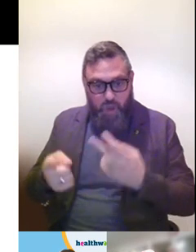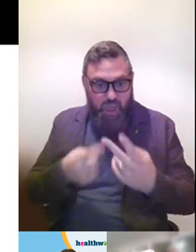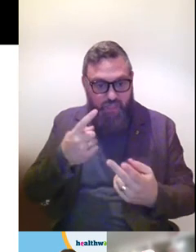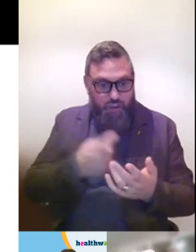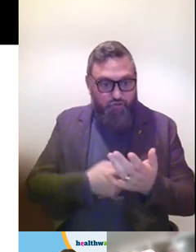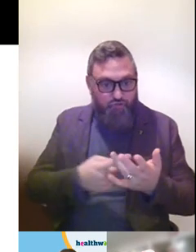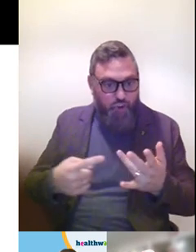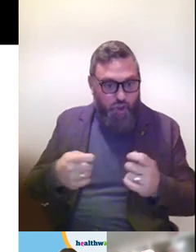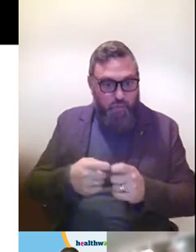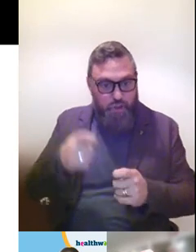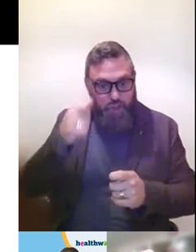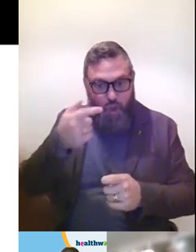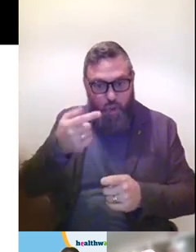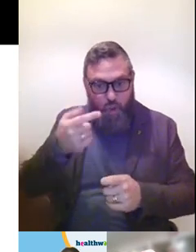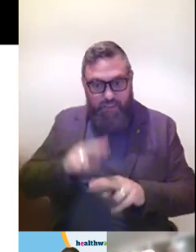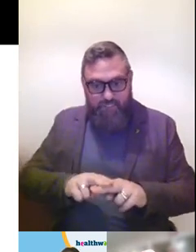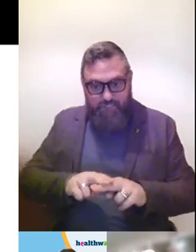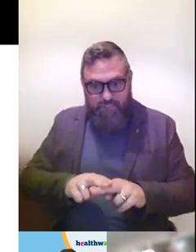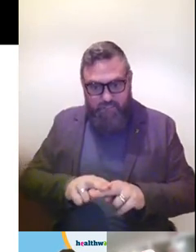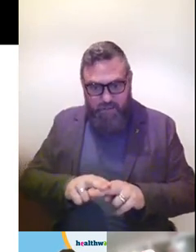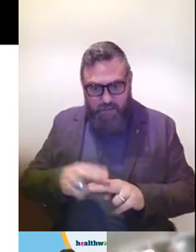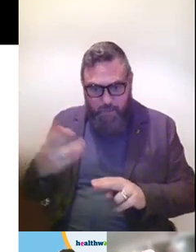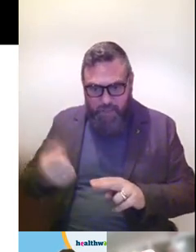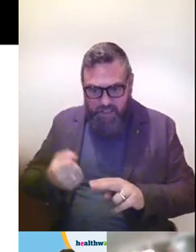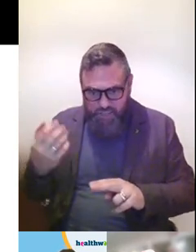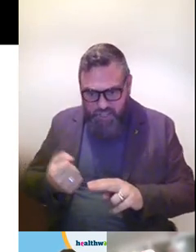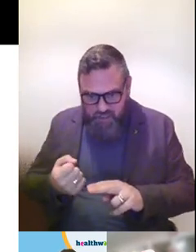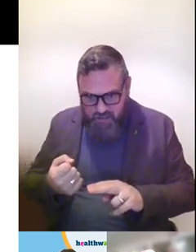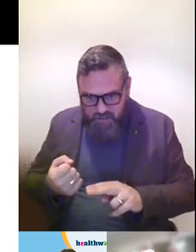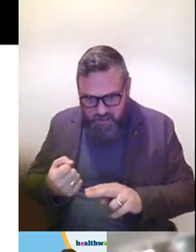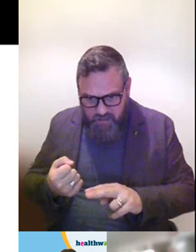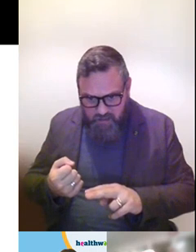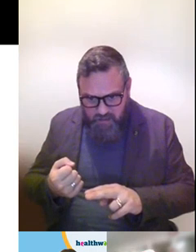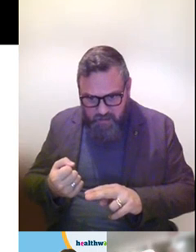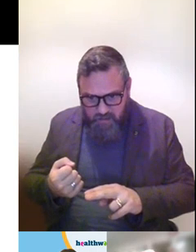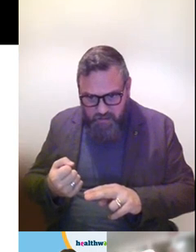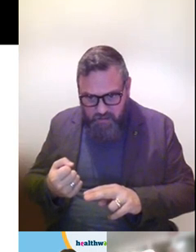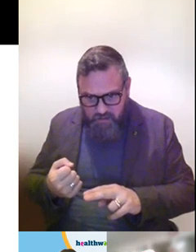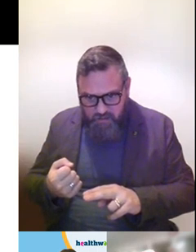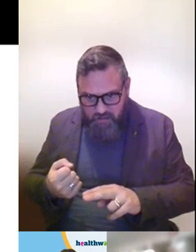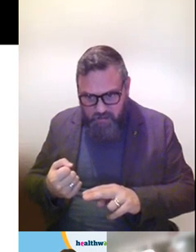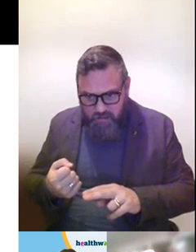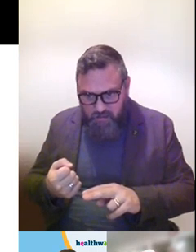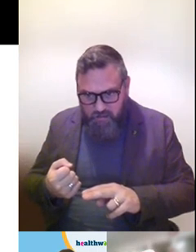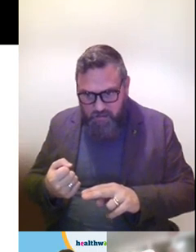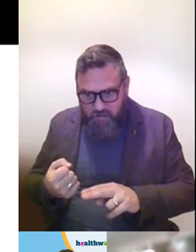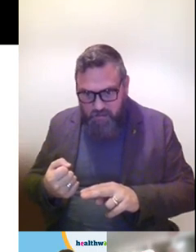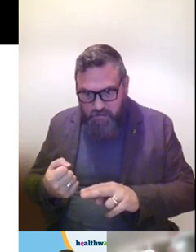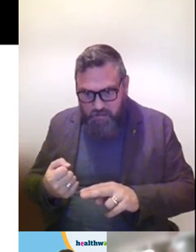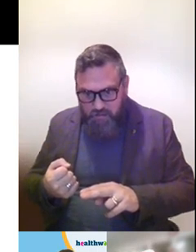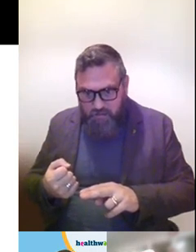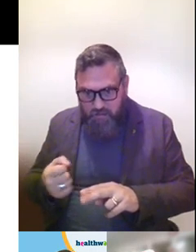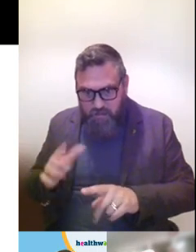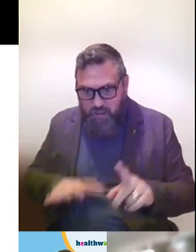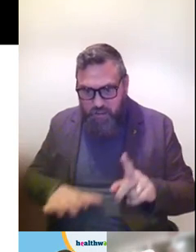if we've already engaged. Is it the Pensioners Association? Is that the right name? Sorry, I've